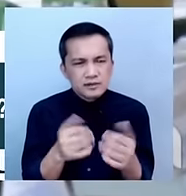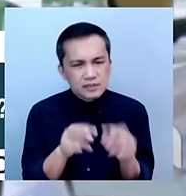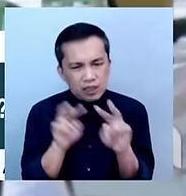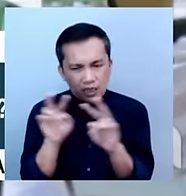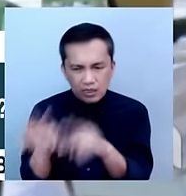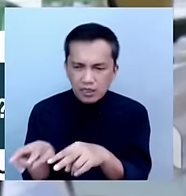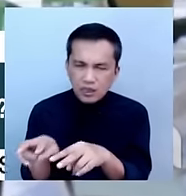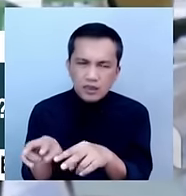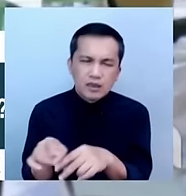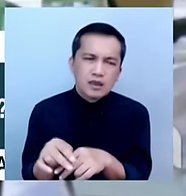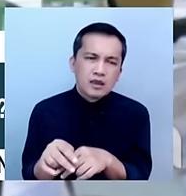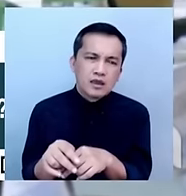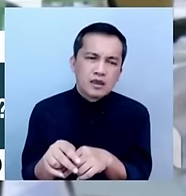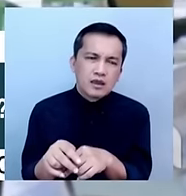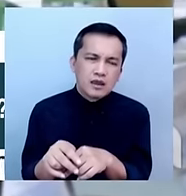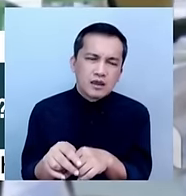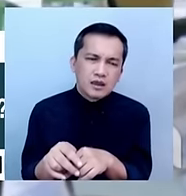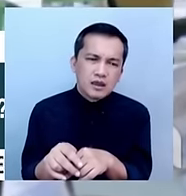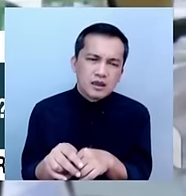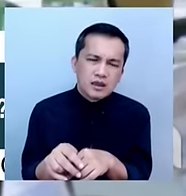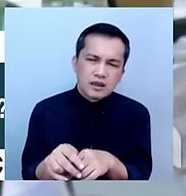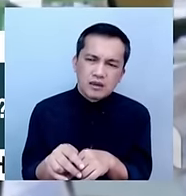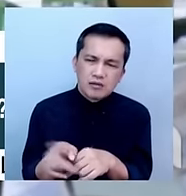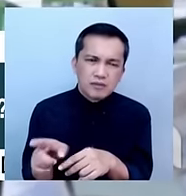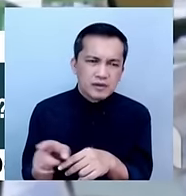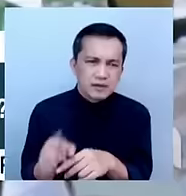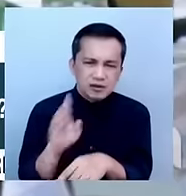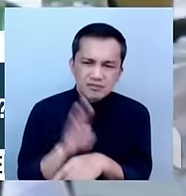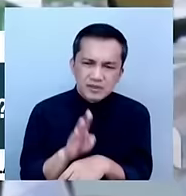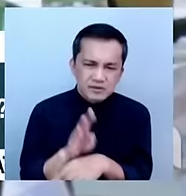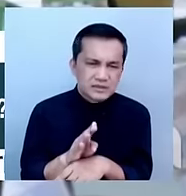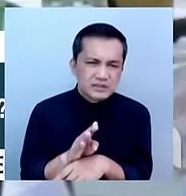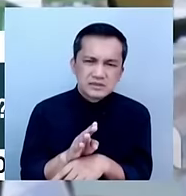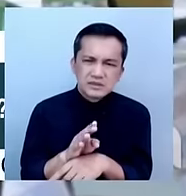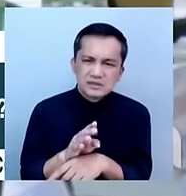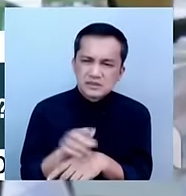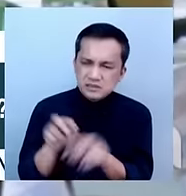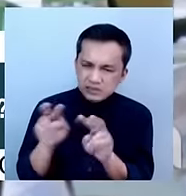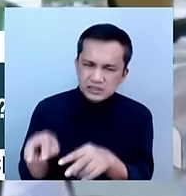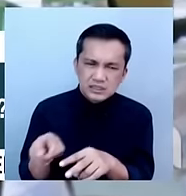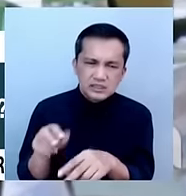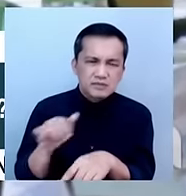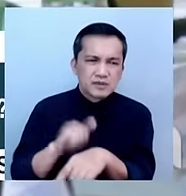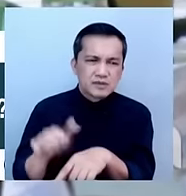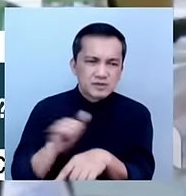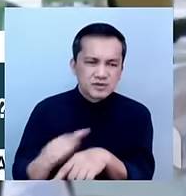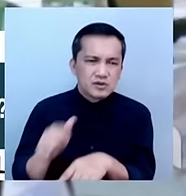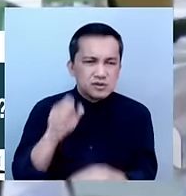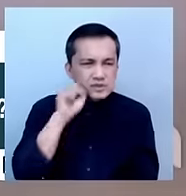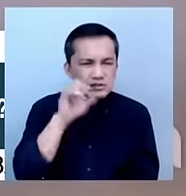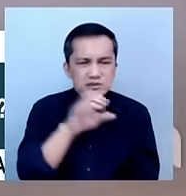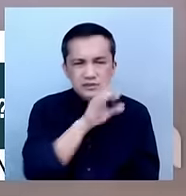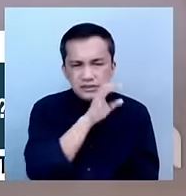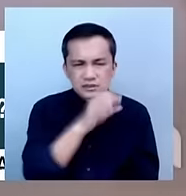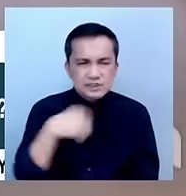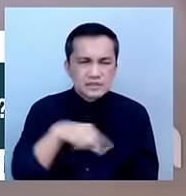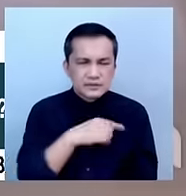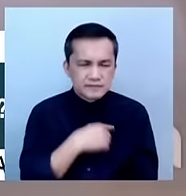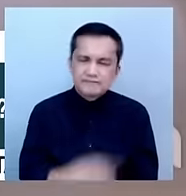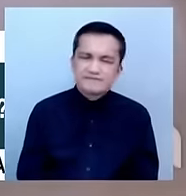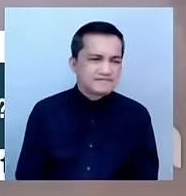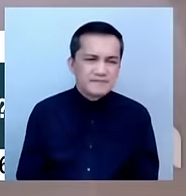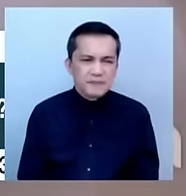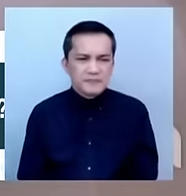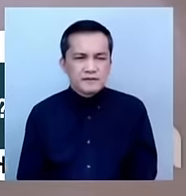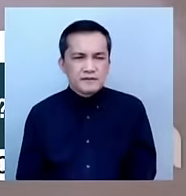mga merchants, ng mga business establishment, para mga manluloko ang mga senior citizen natin. But hindi ba